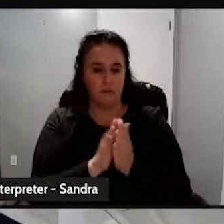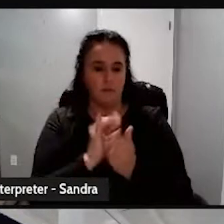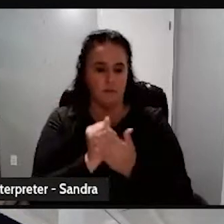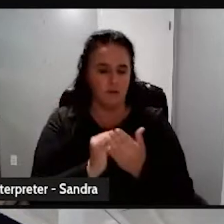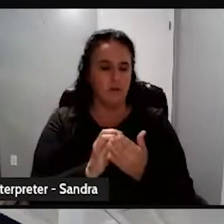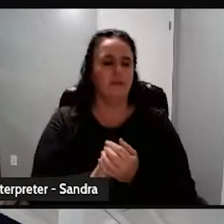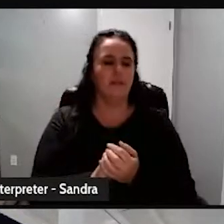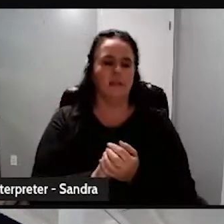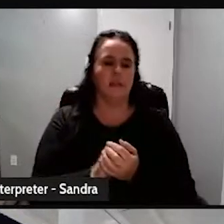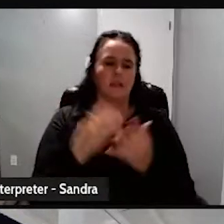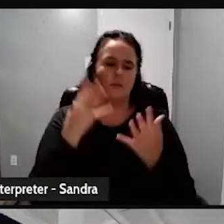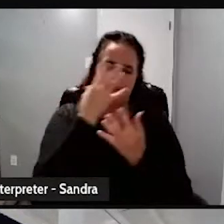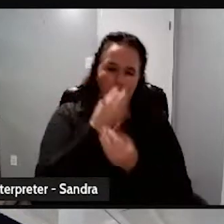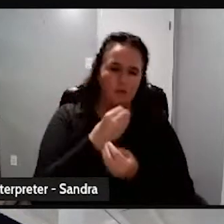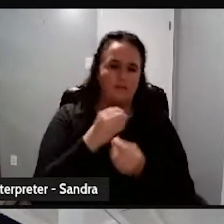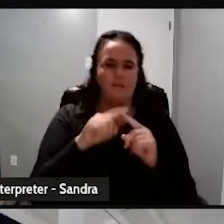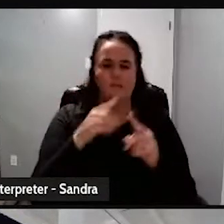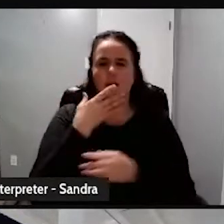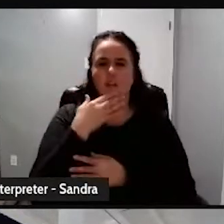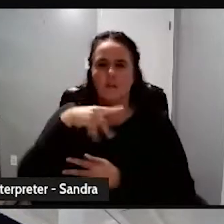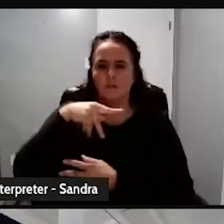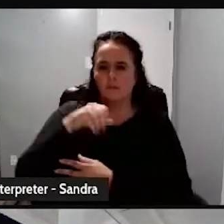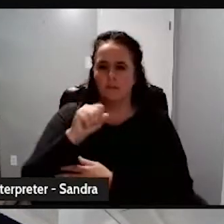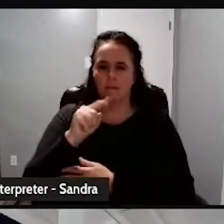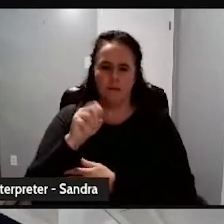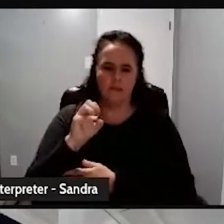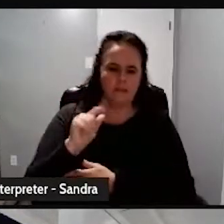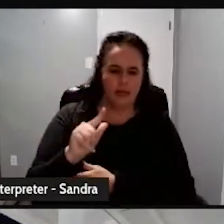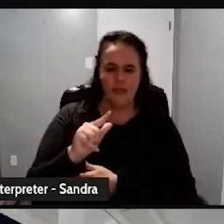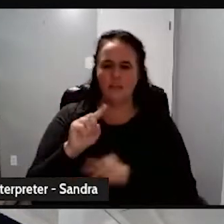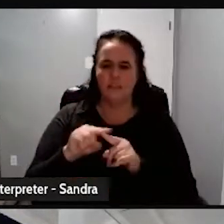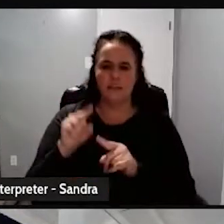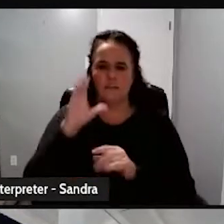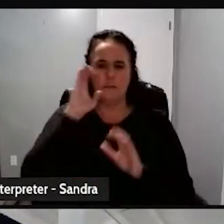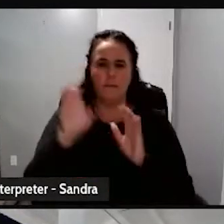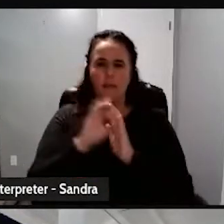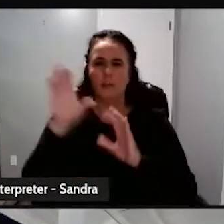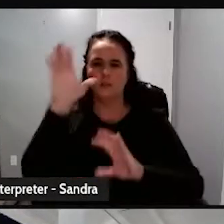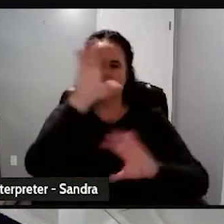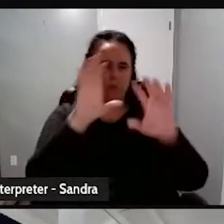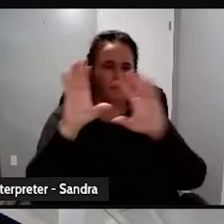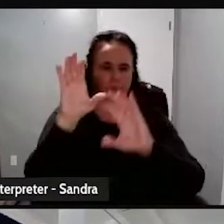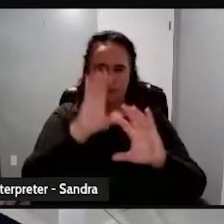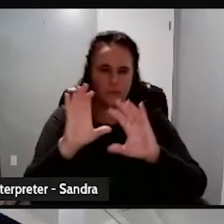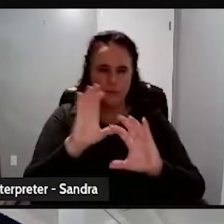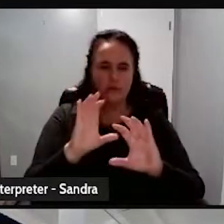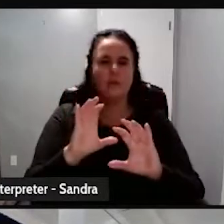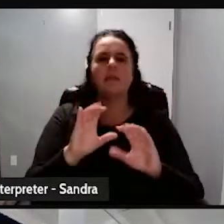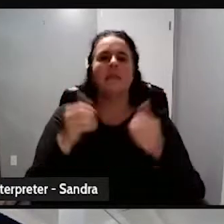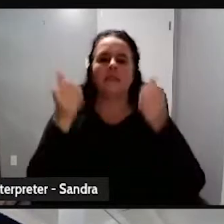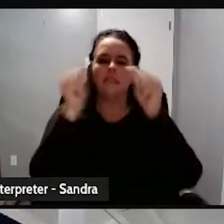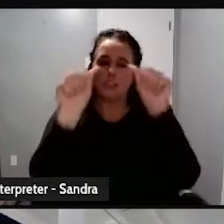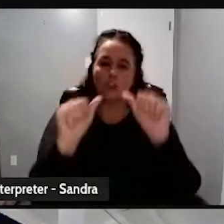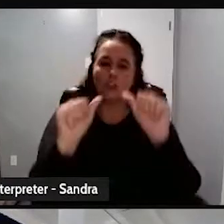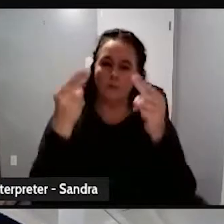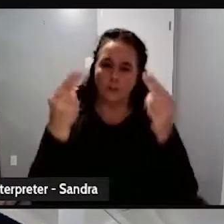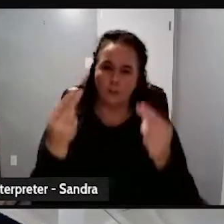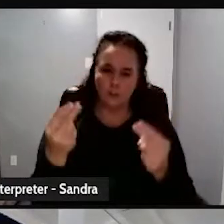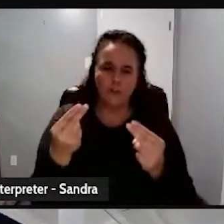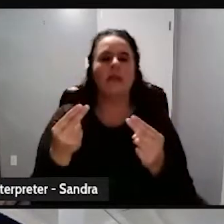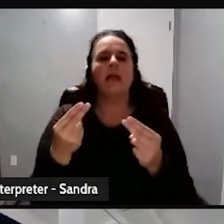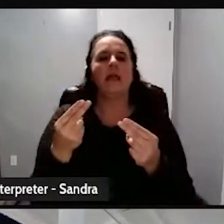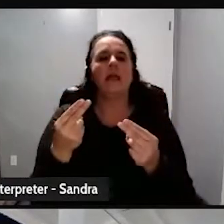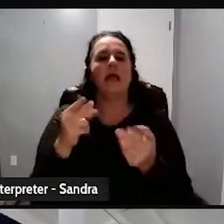beauty of pastels and collage. Sculpture and printmaking have also been something